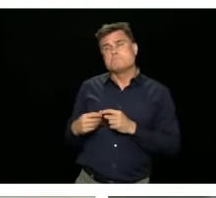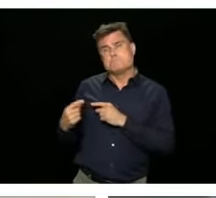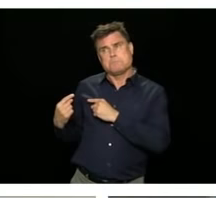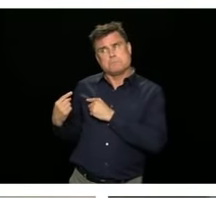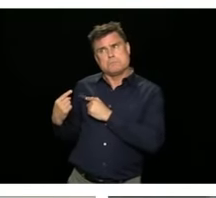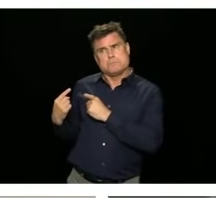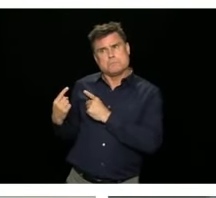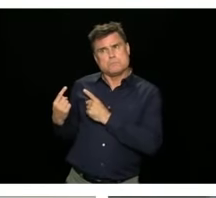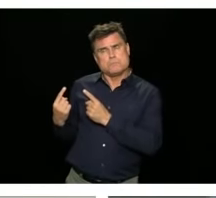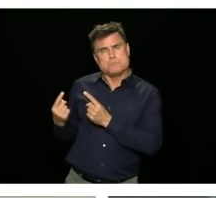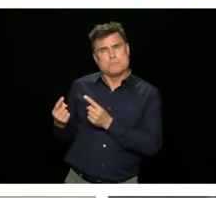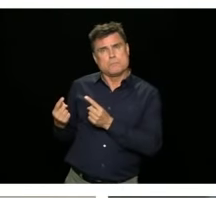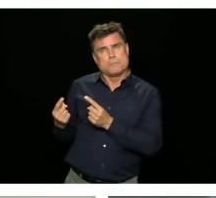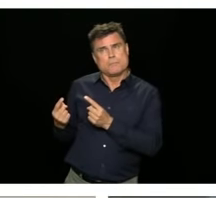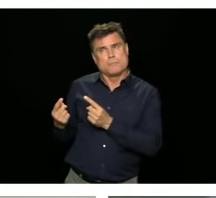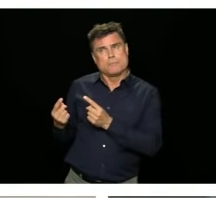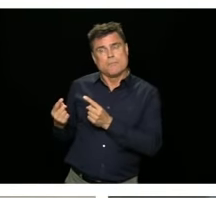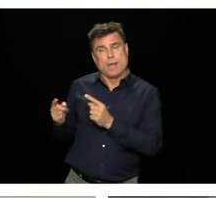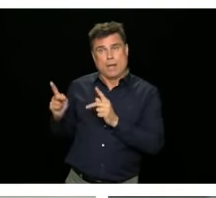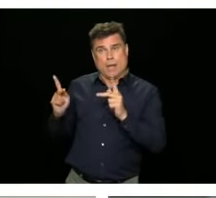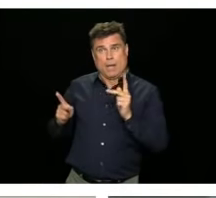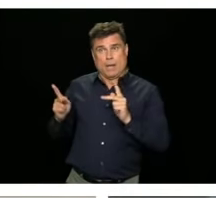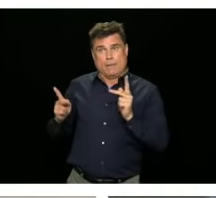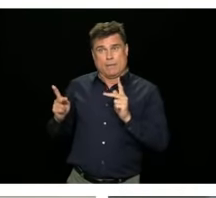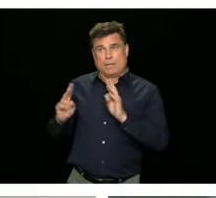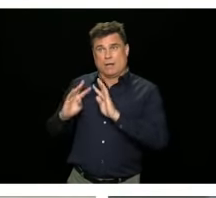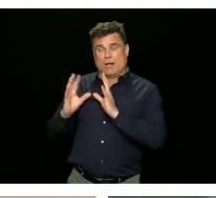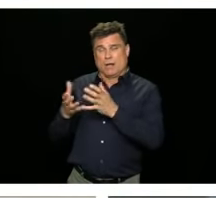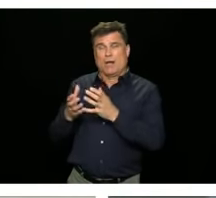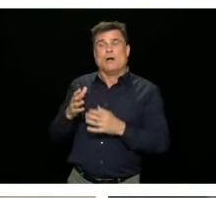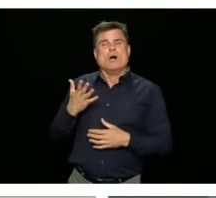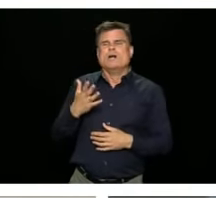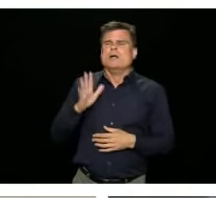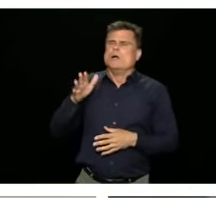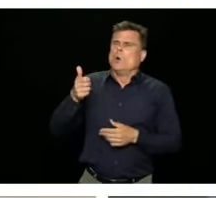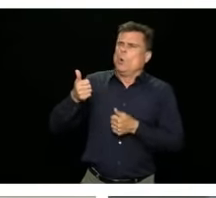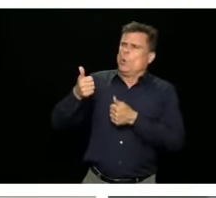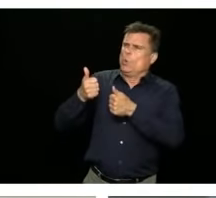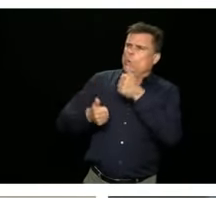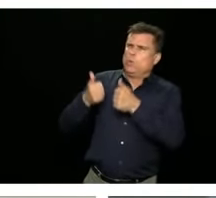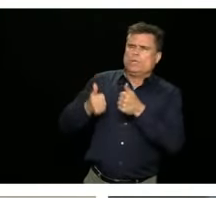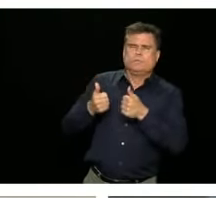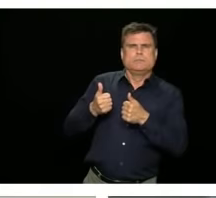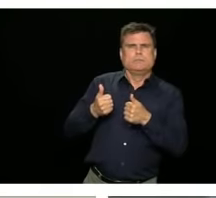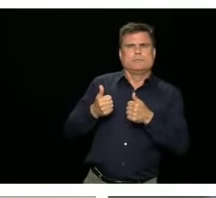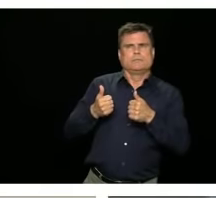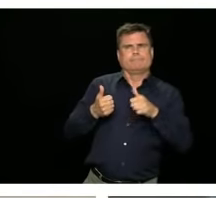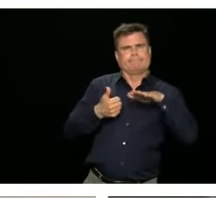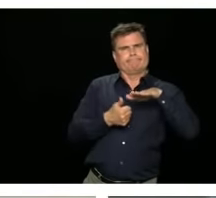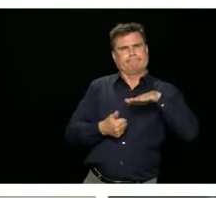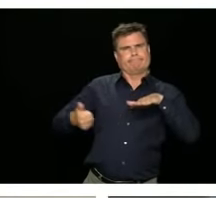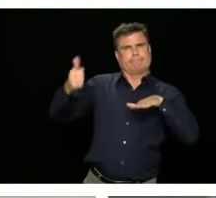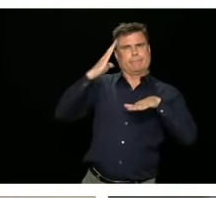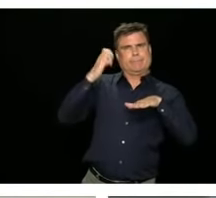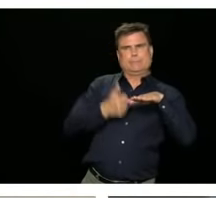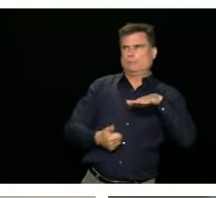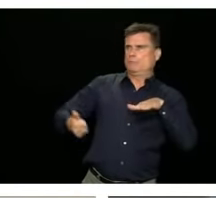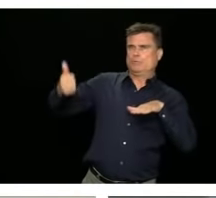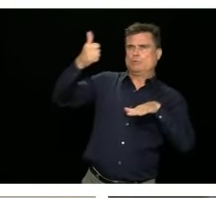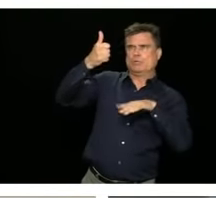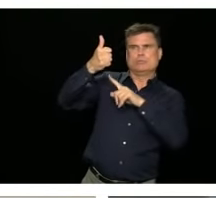only one that's come out and said, yes, we have racism within our institutions. And so the question, I think,